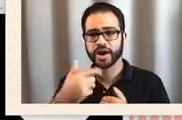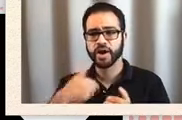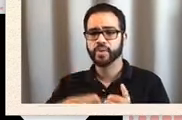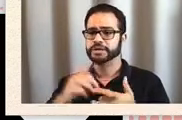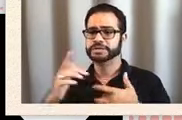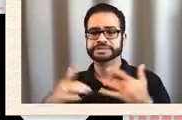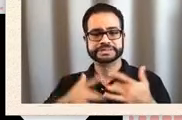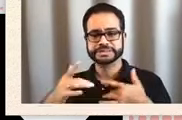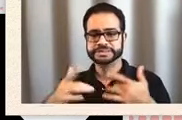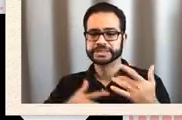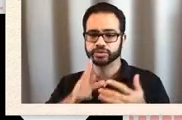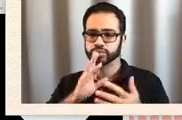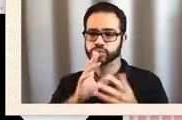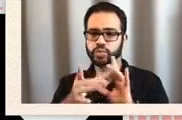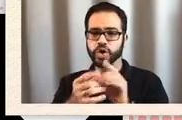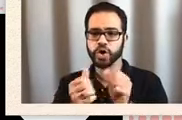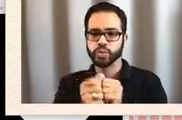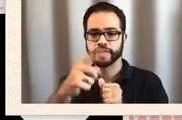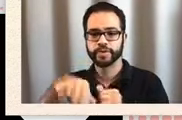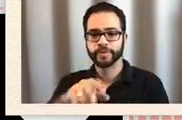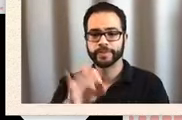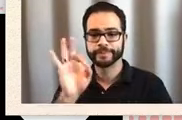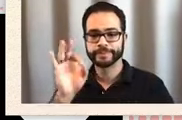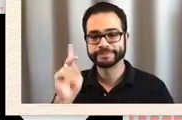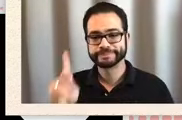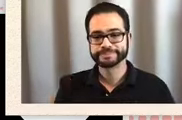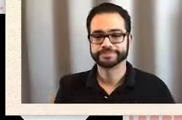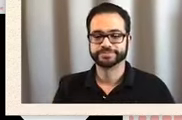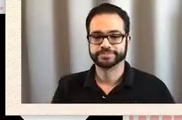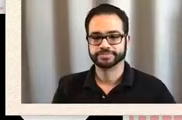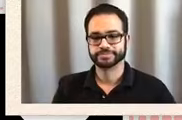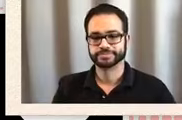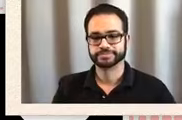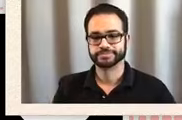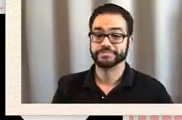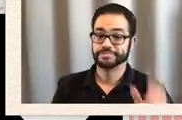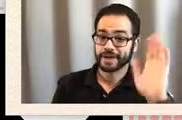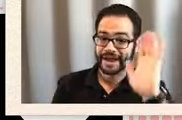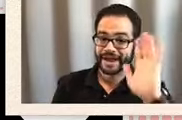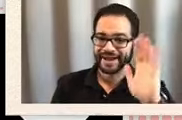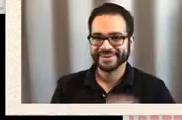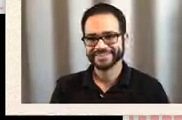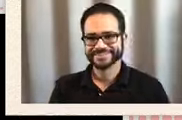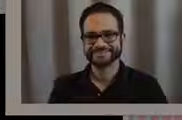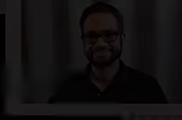to work with you guys. Bye. Bye.